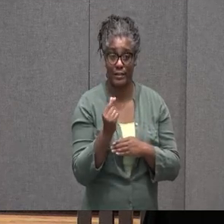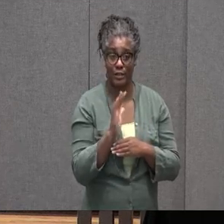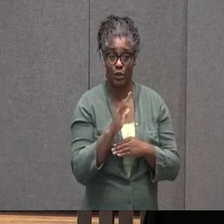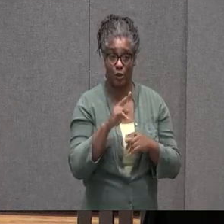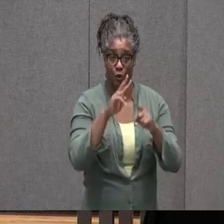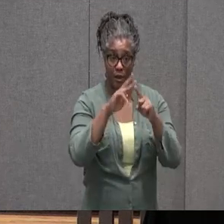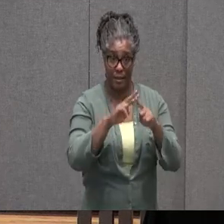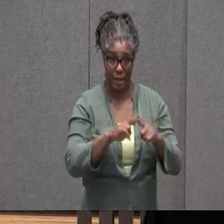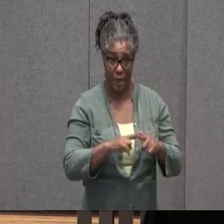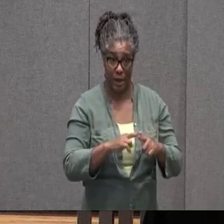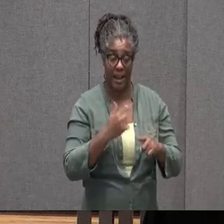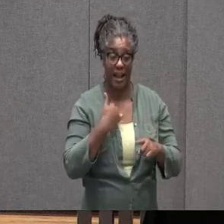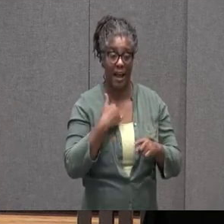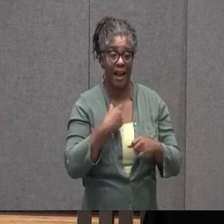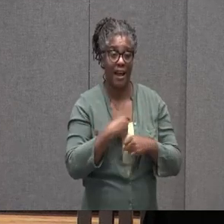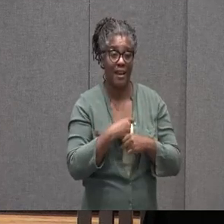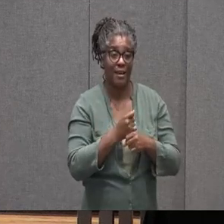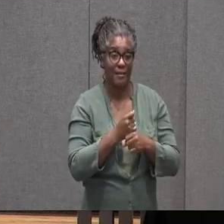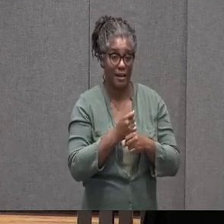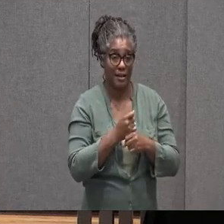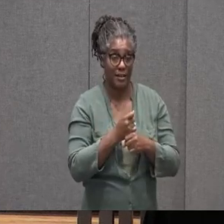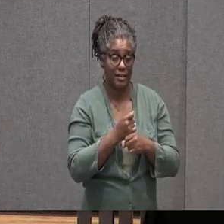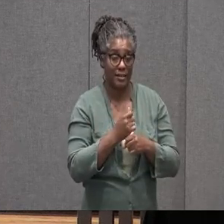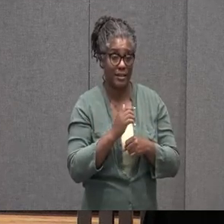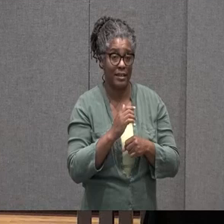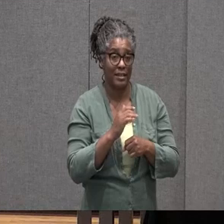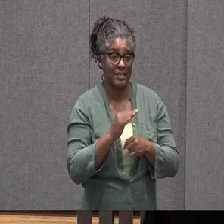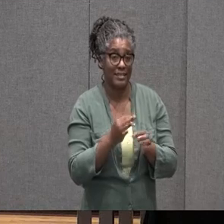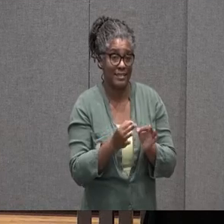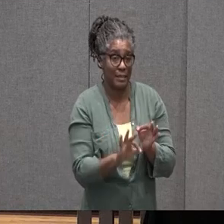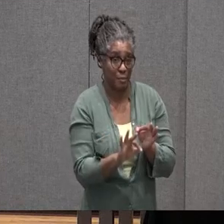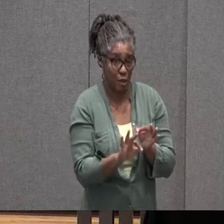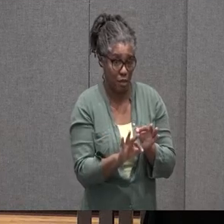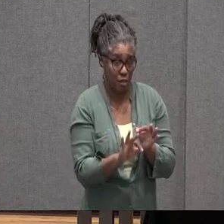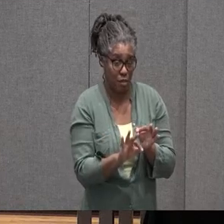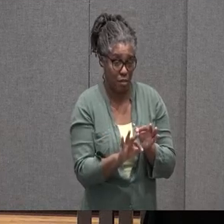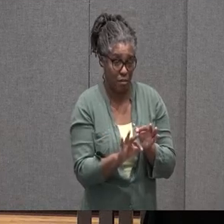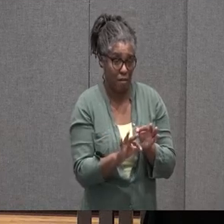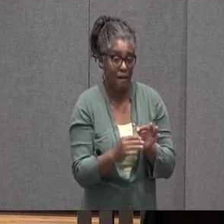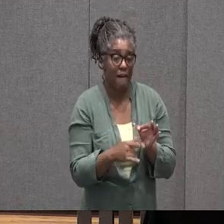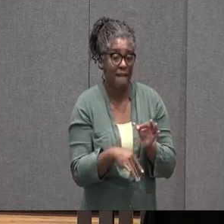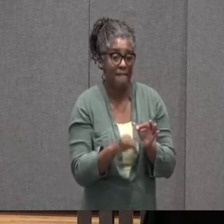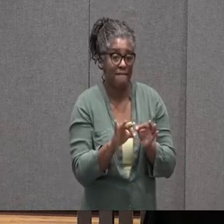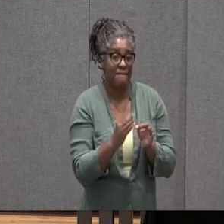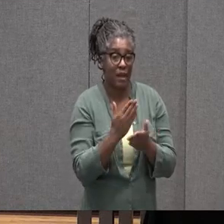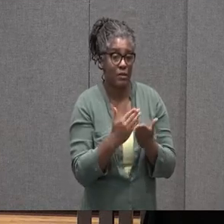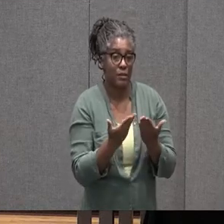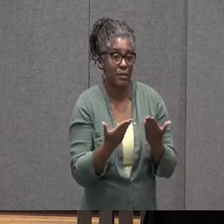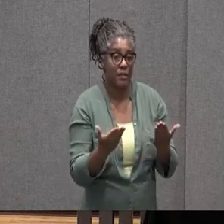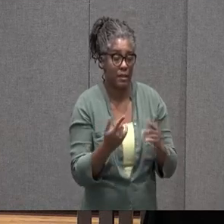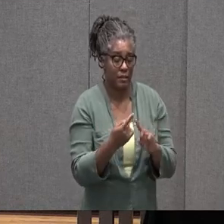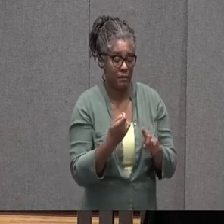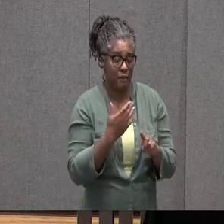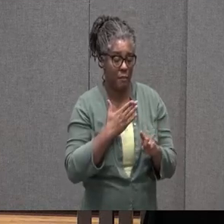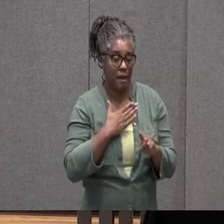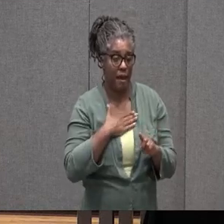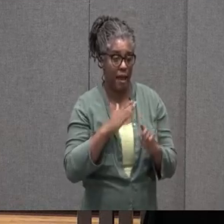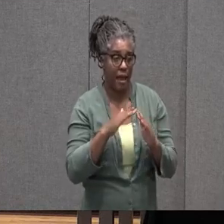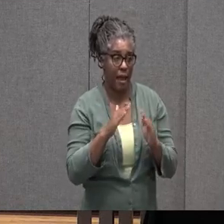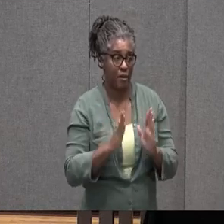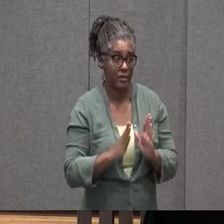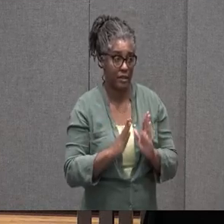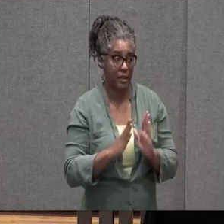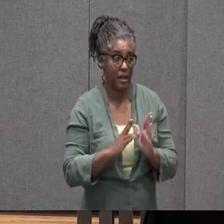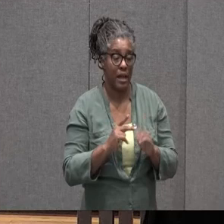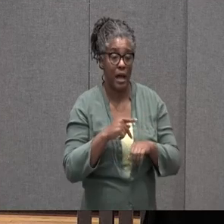just made a real simple, I found some things from my house. I found a plastic cup. I always have